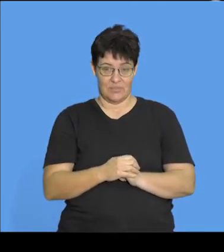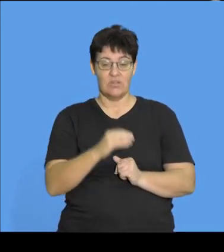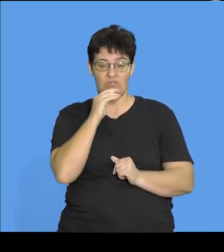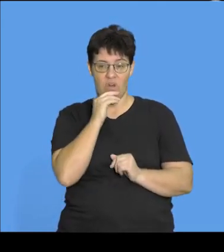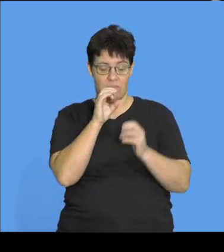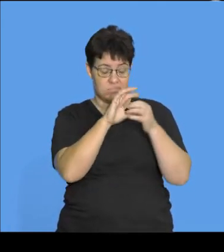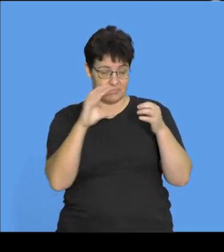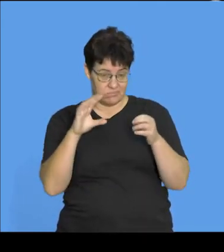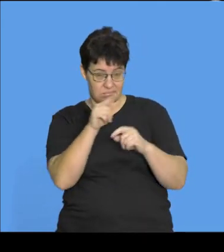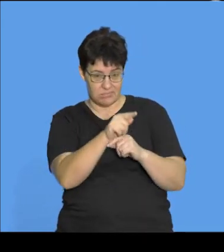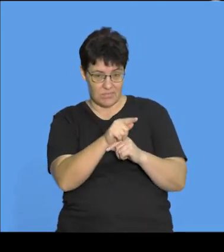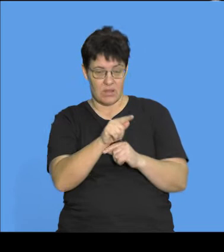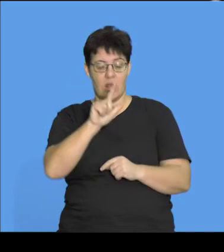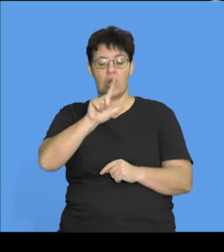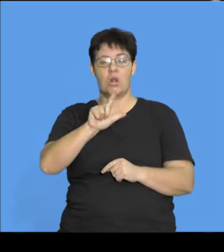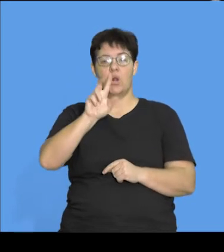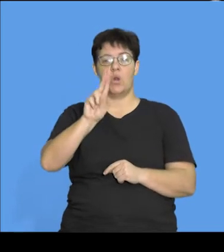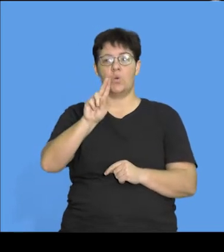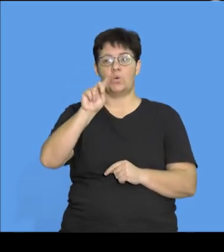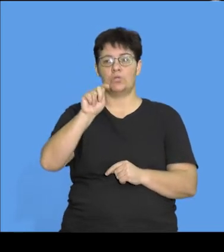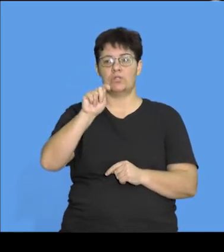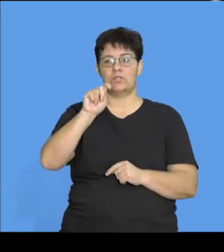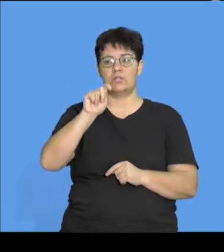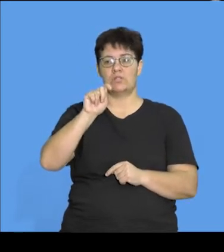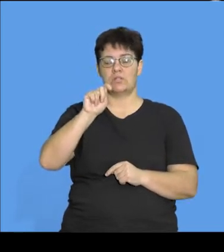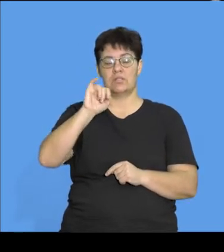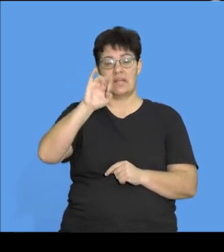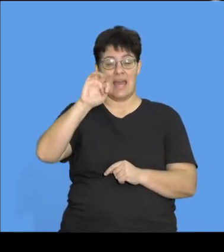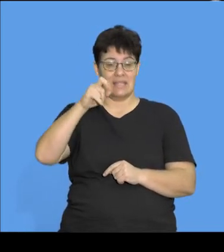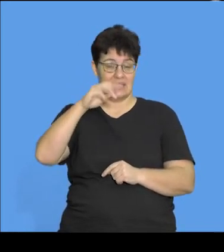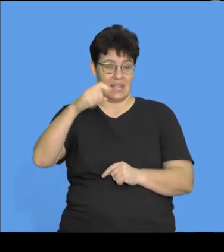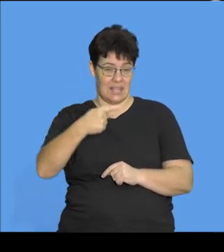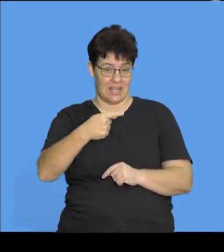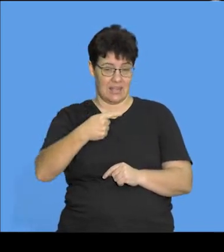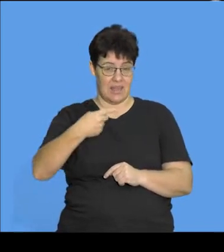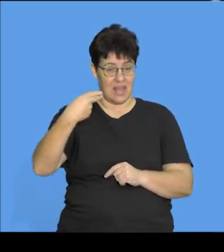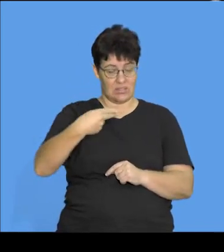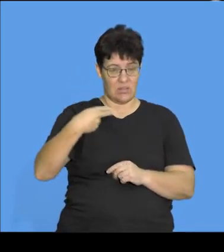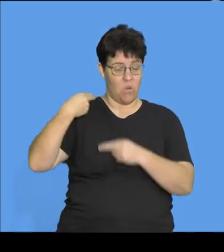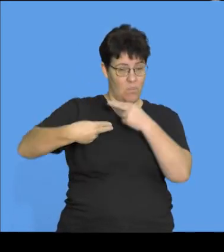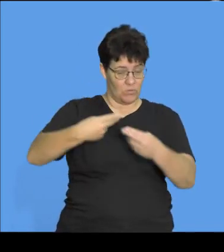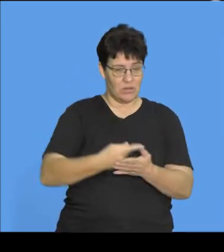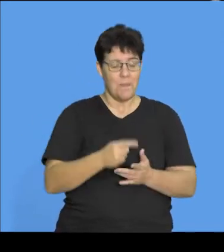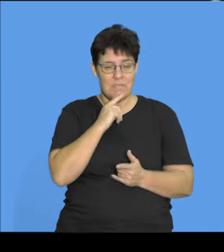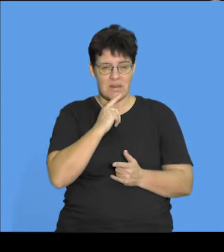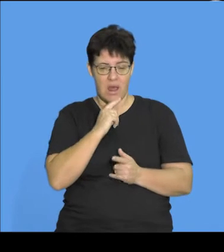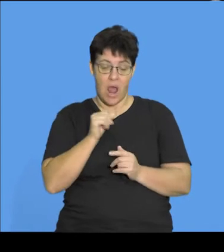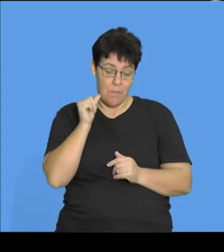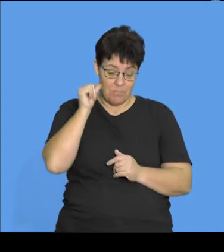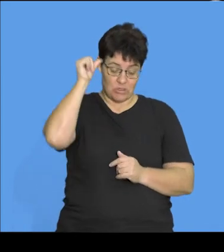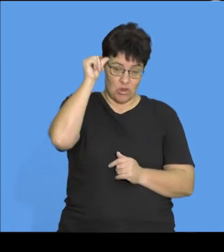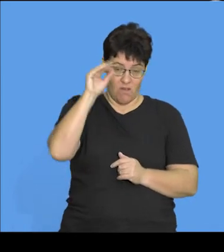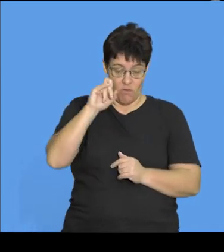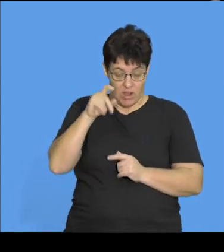called luteinizing hormone, or LH, and that targets the mature follicle, which